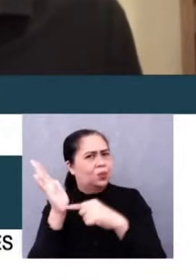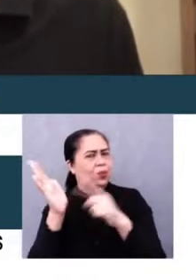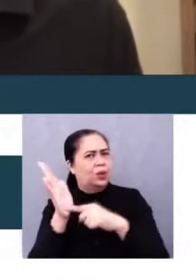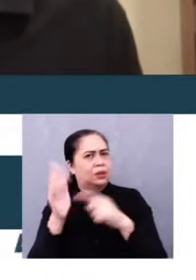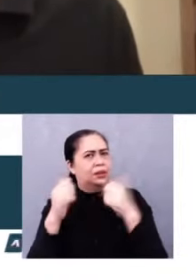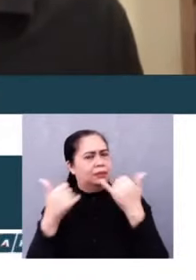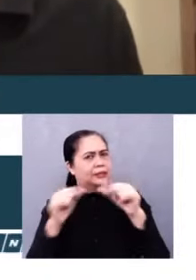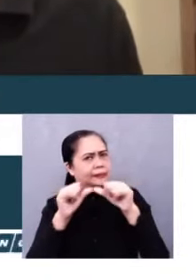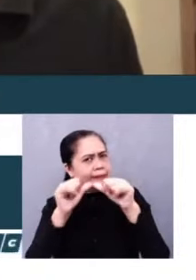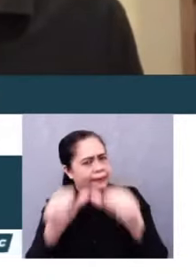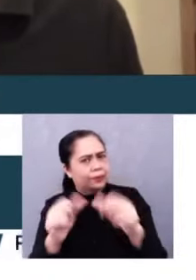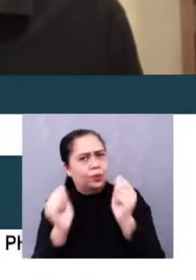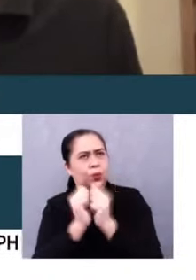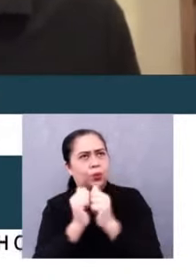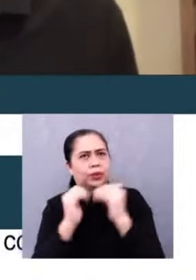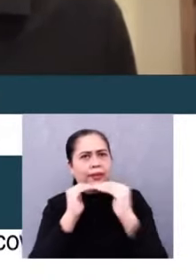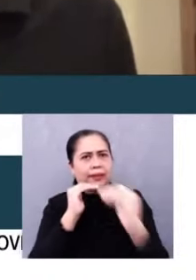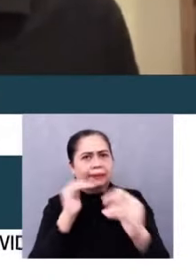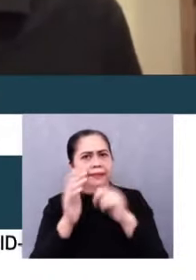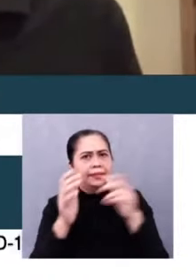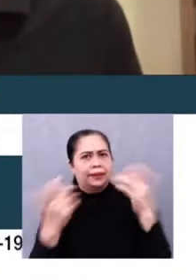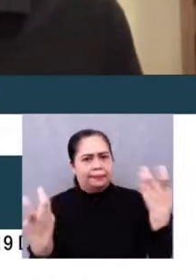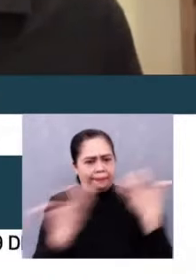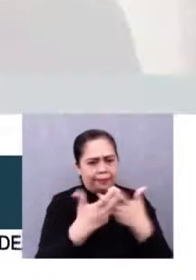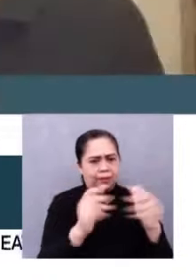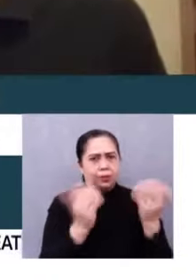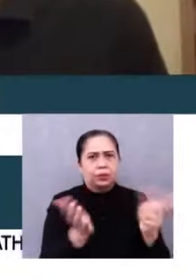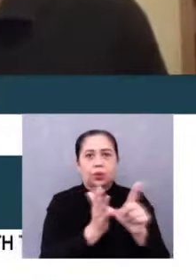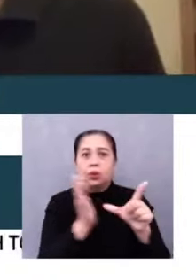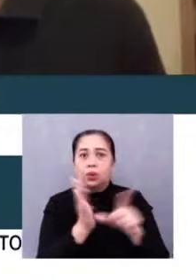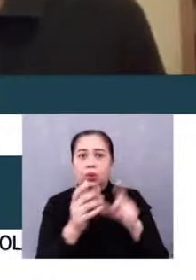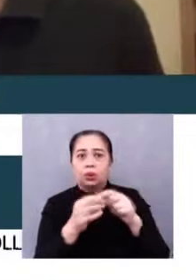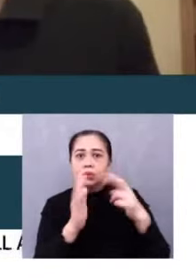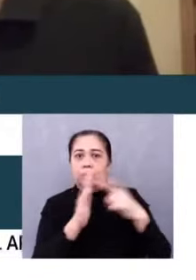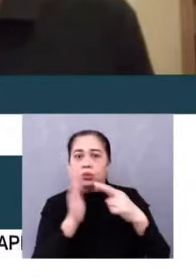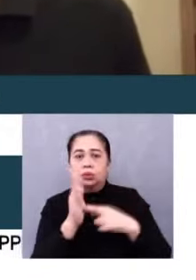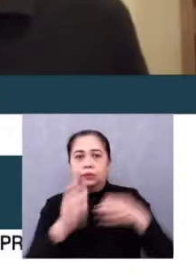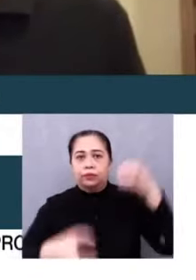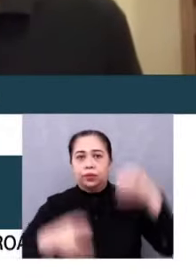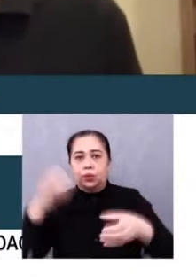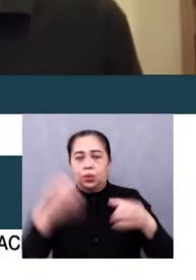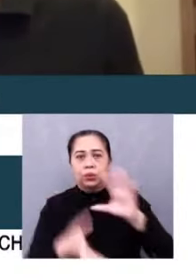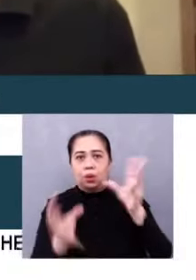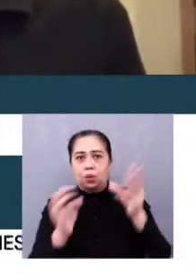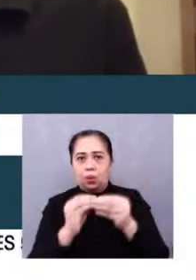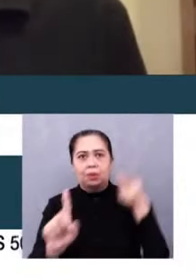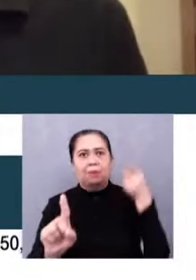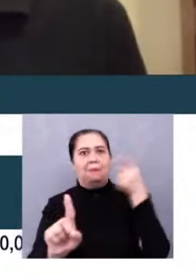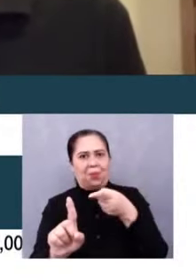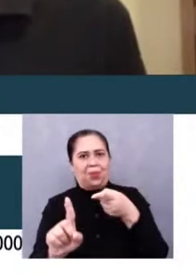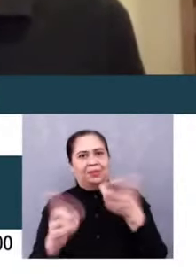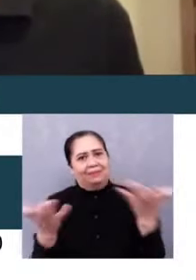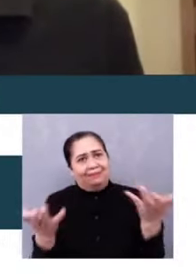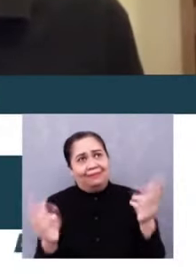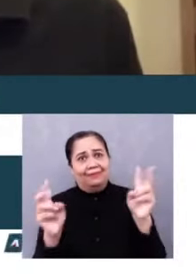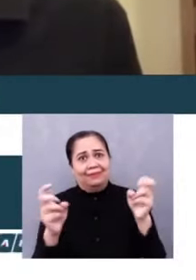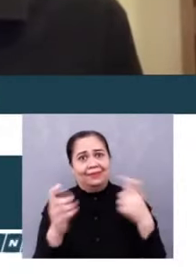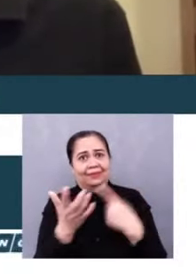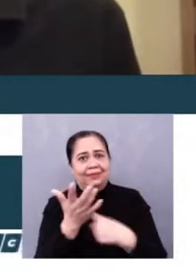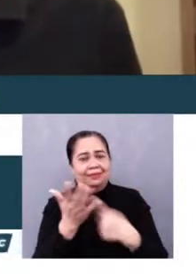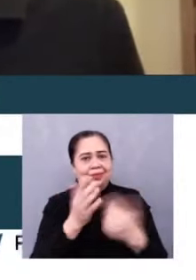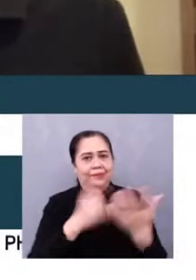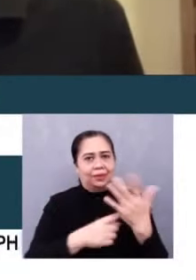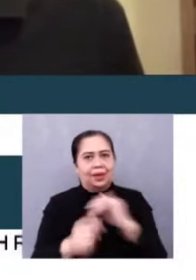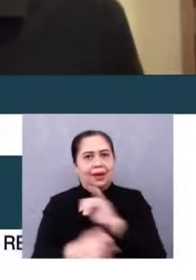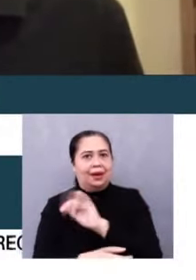with existing law and provisions of the rules of court. That's really the whole point of having a set of implementing rules and